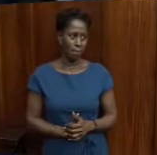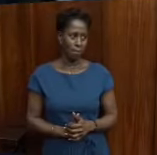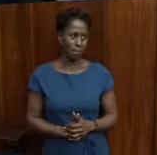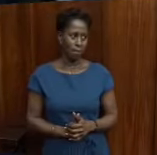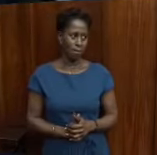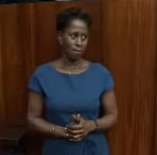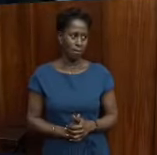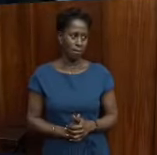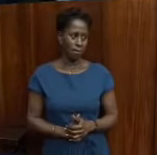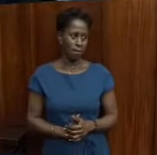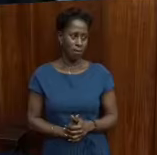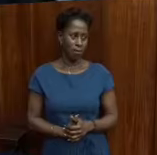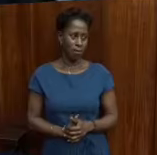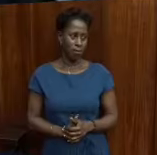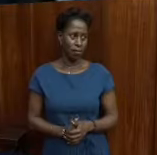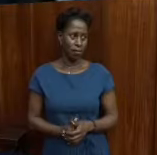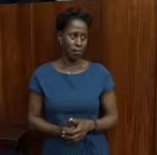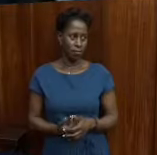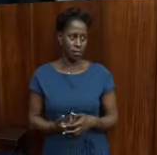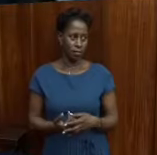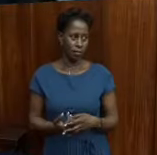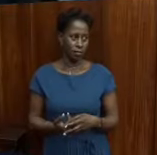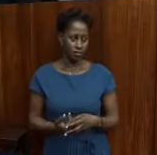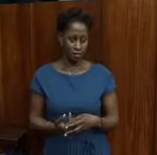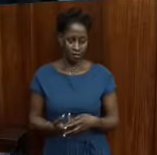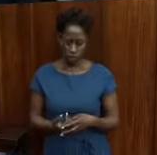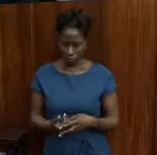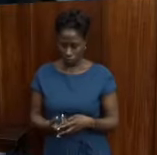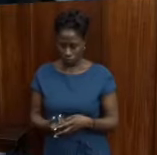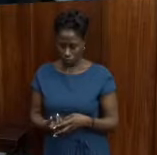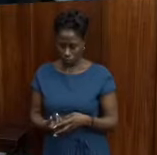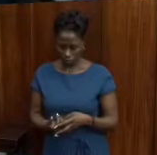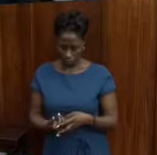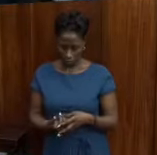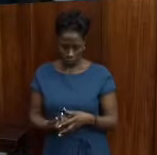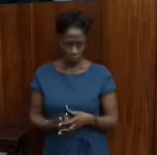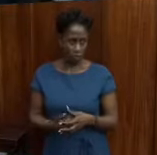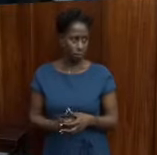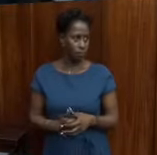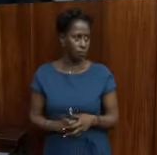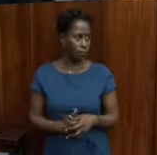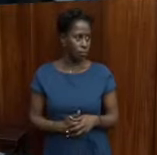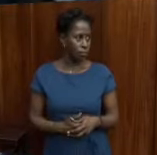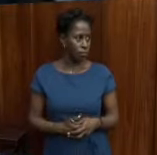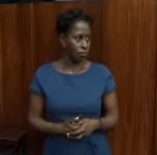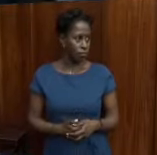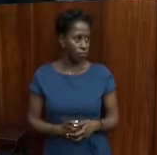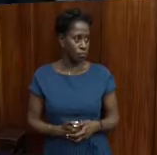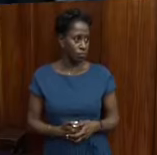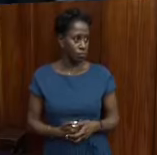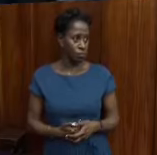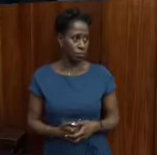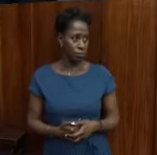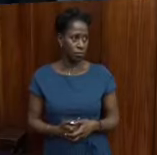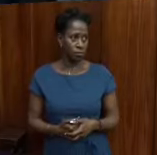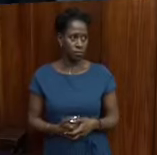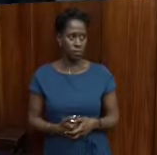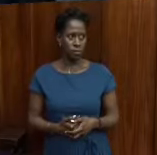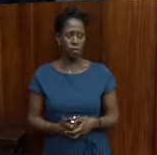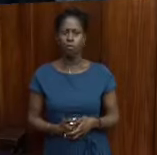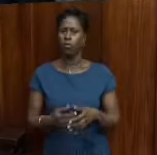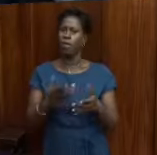report. Two, to review the outcome and recommendations from the parliamentary resolution on the Constitutional Reform Commission